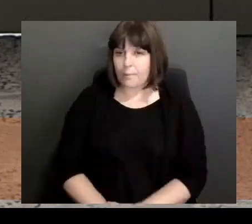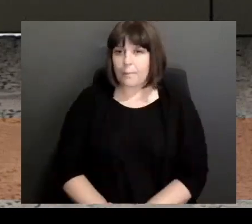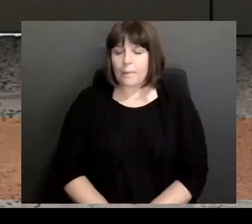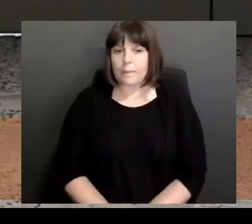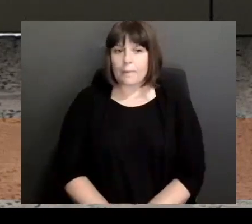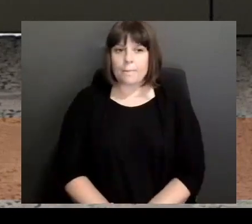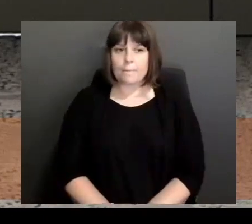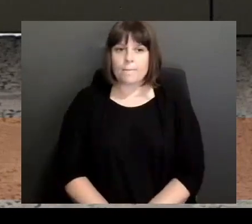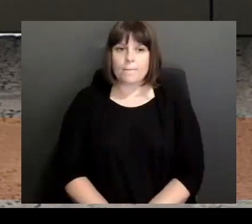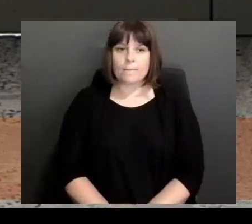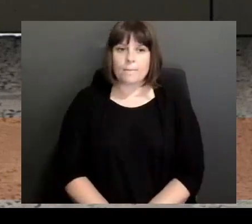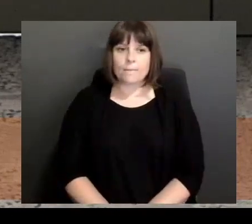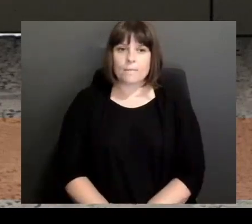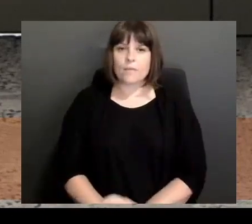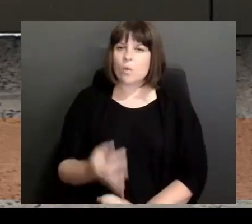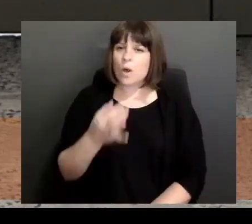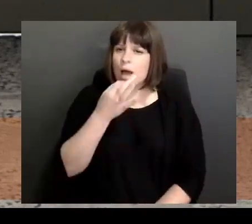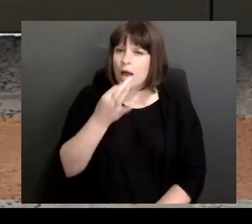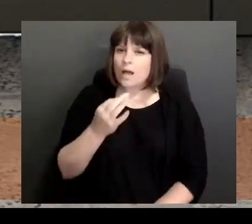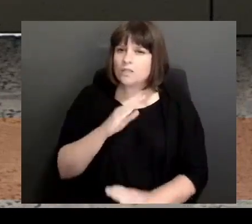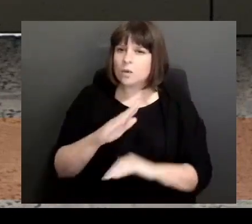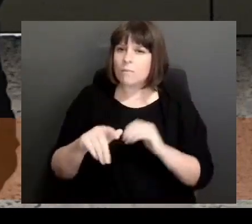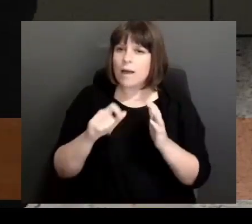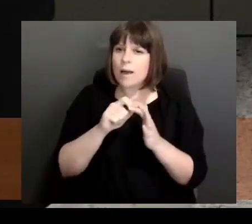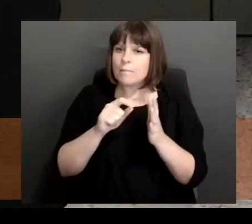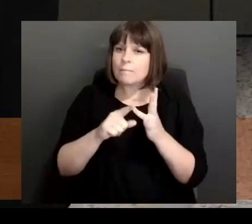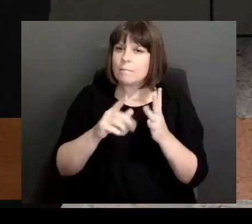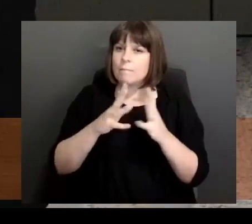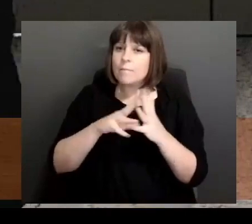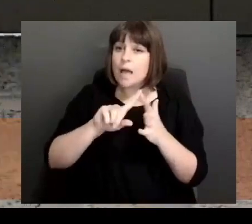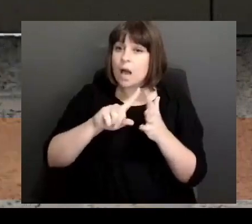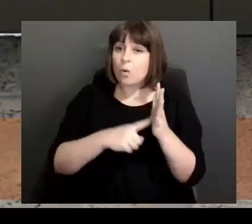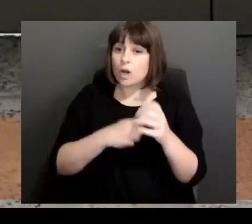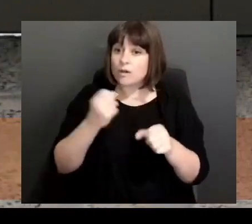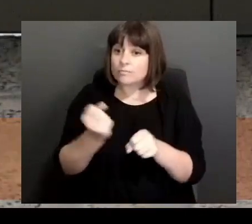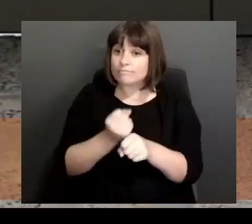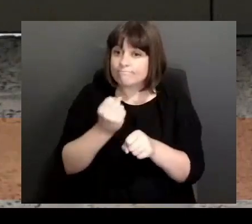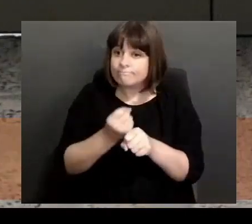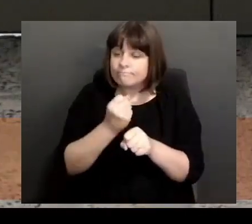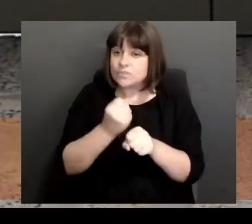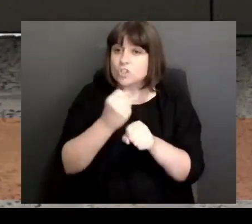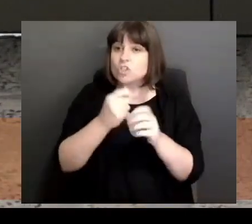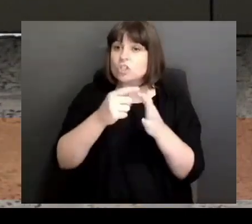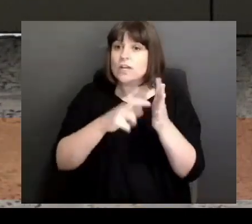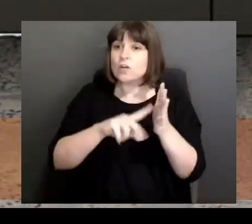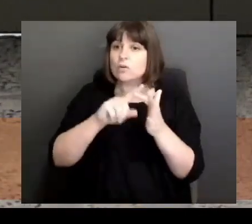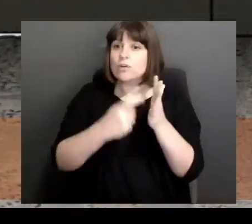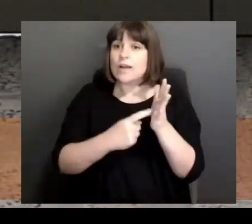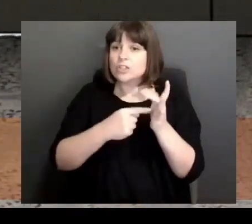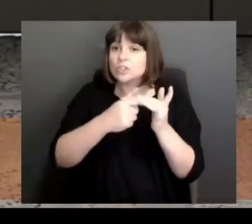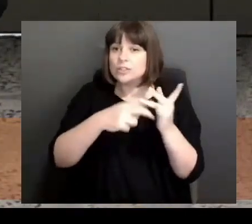to ask you about power generation and the state's transition away from coal.